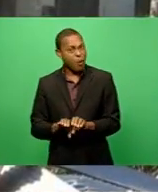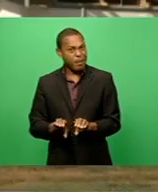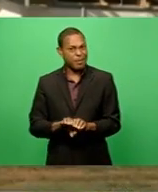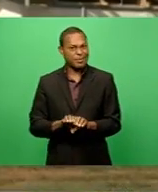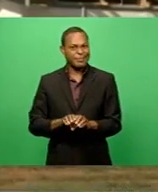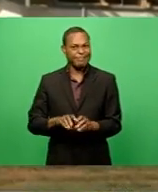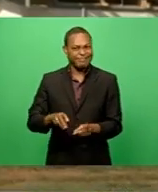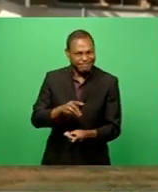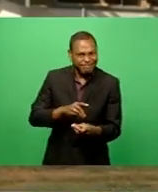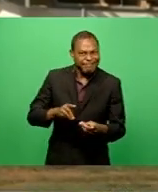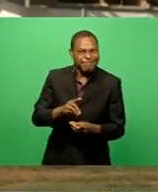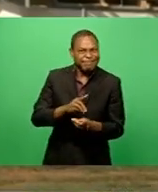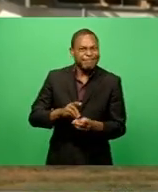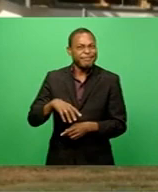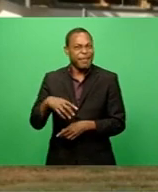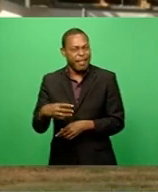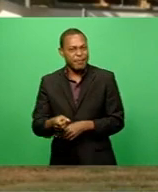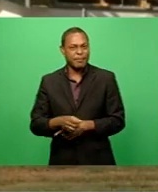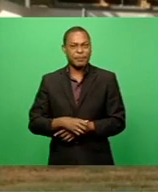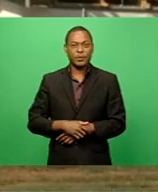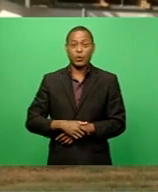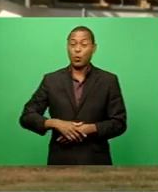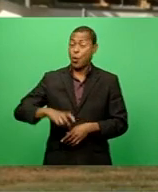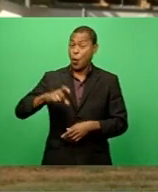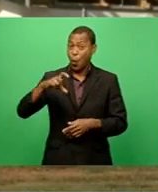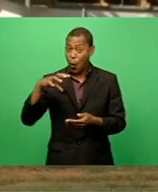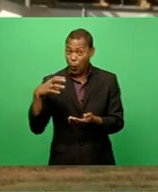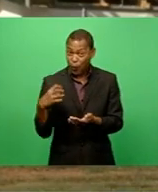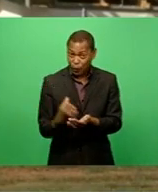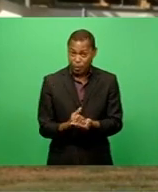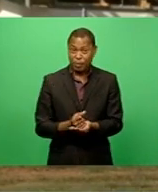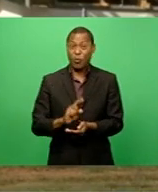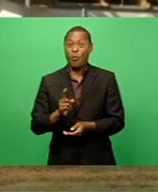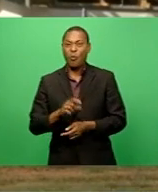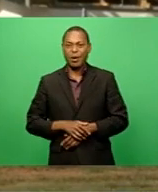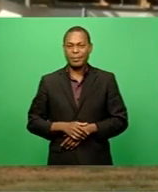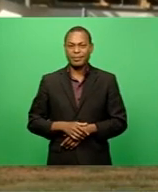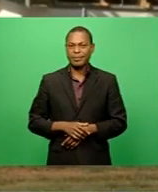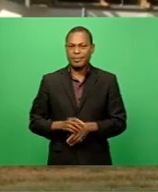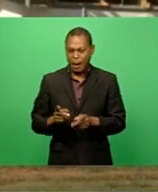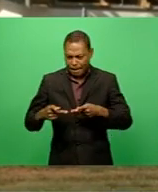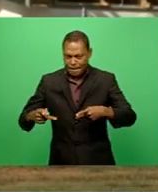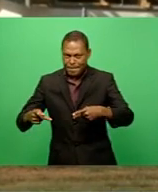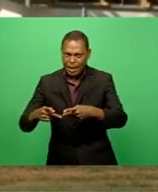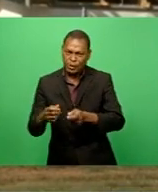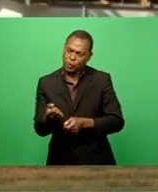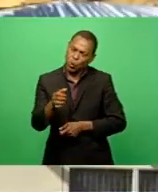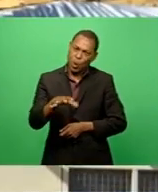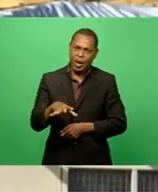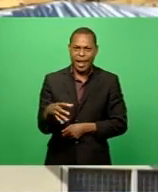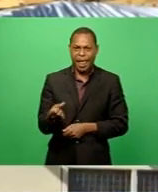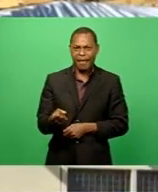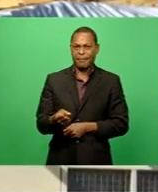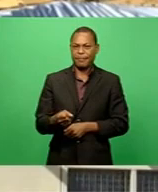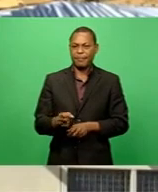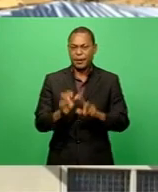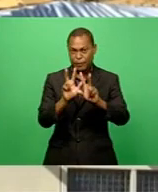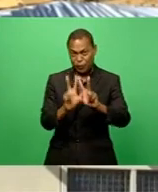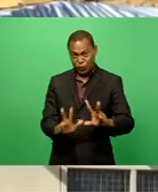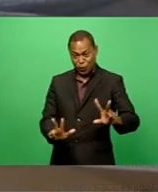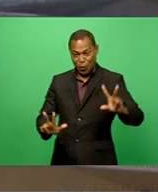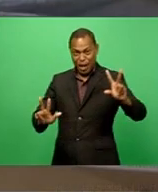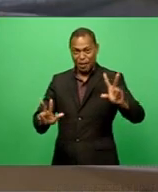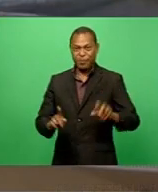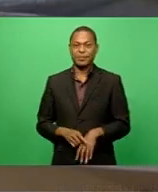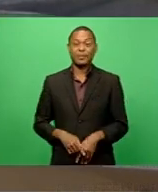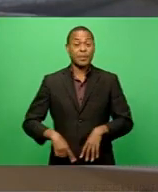disaster. Dr. Fong confirmed to FBC News that forward planning centers have been set up in some hotspots in Vanua Levu. The Permanent